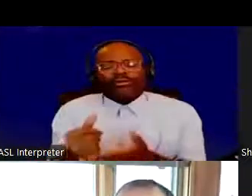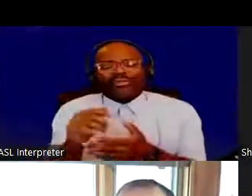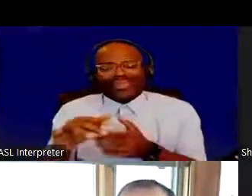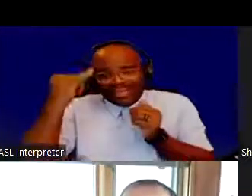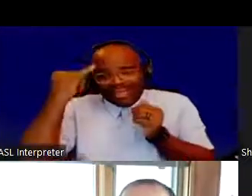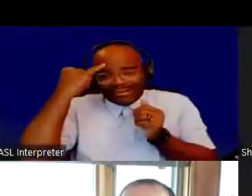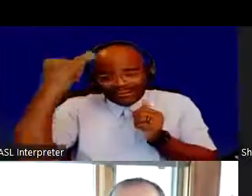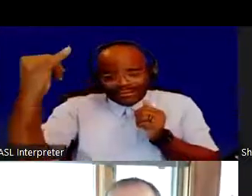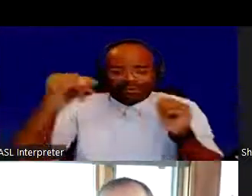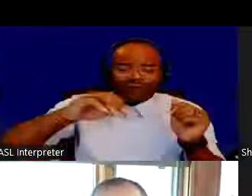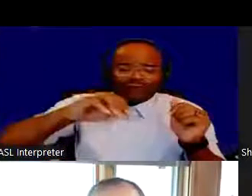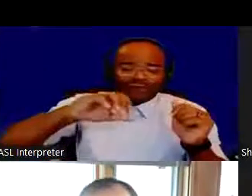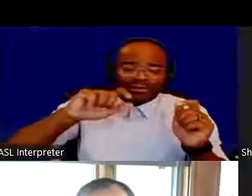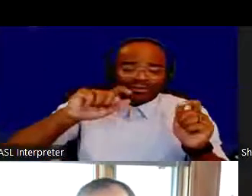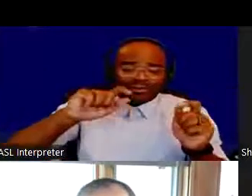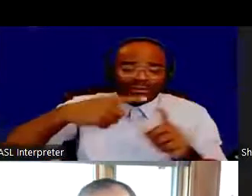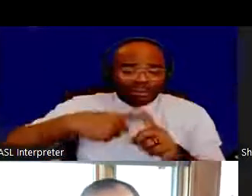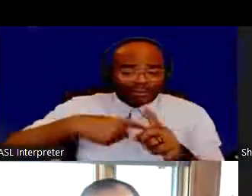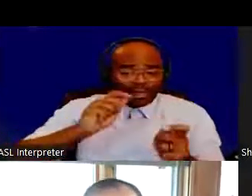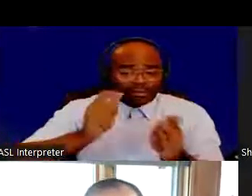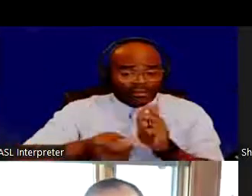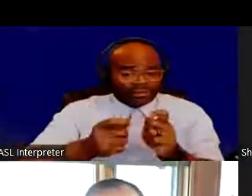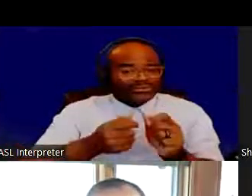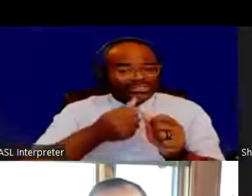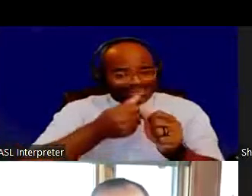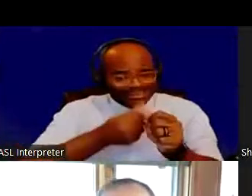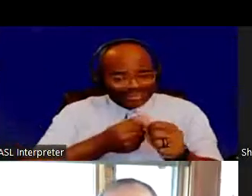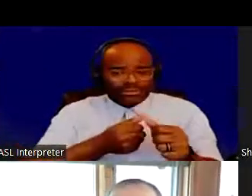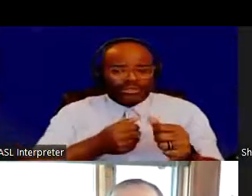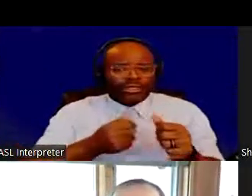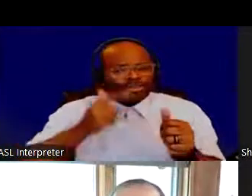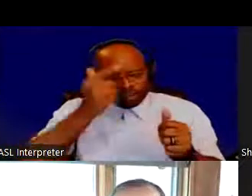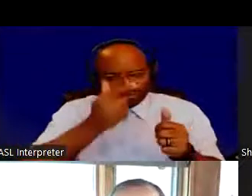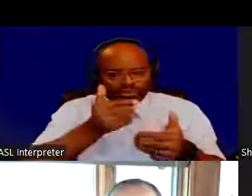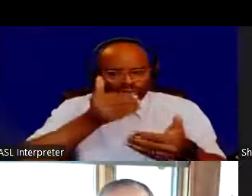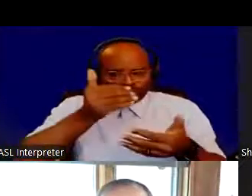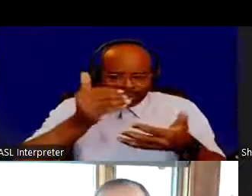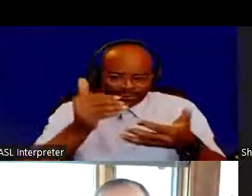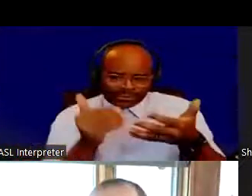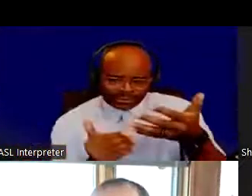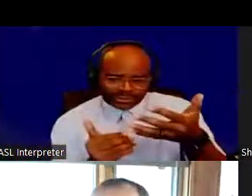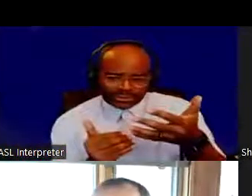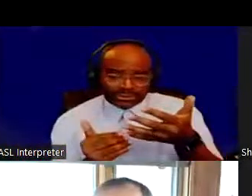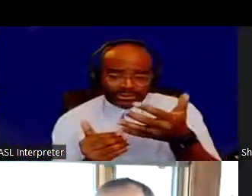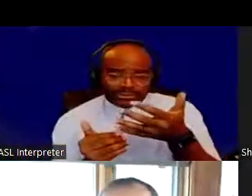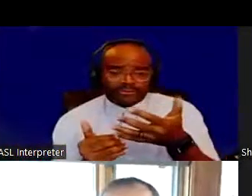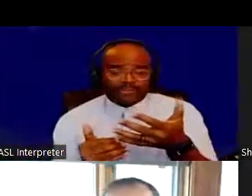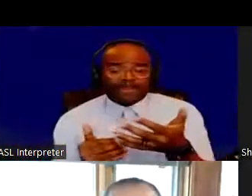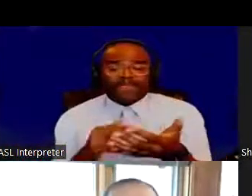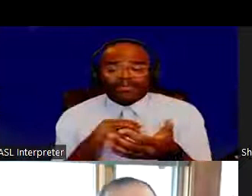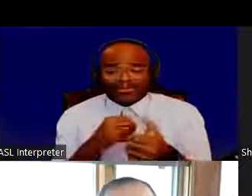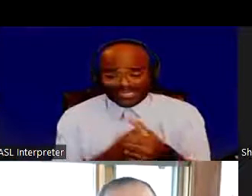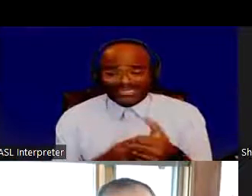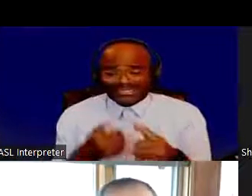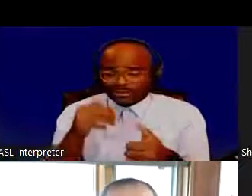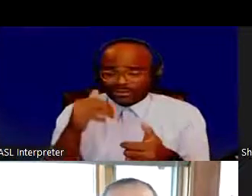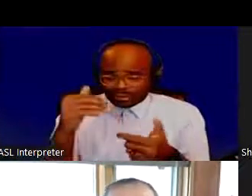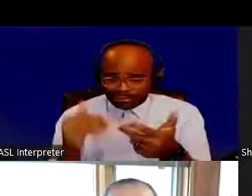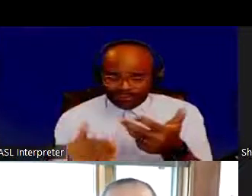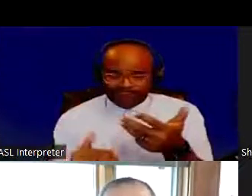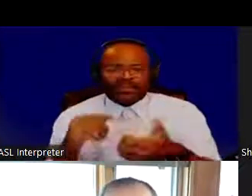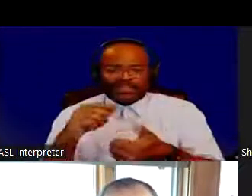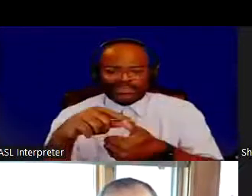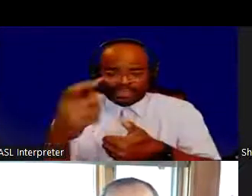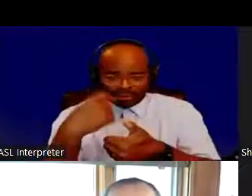climate adaptation into a sequence of logical steps. And as you go through the sequence of steps and answer the